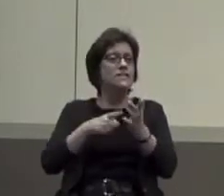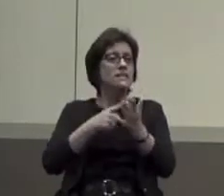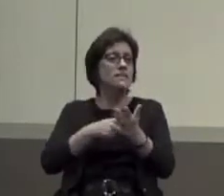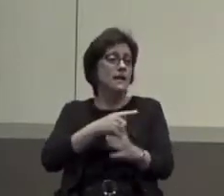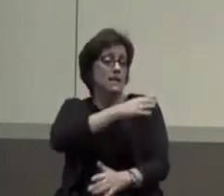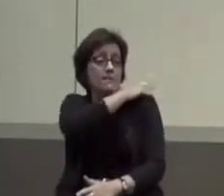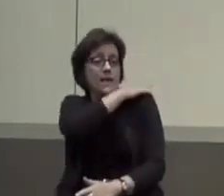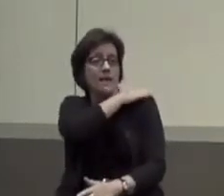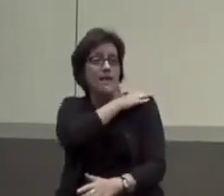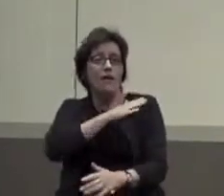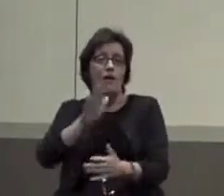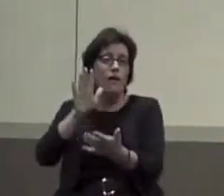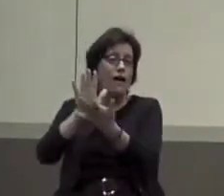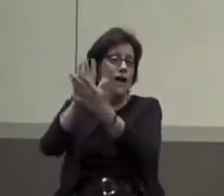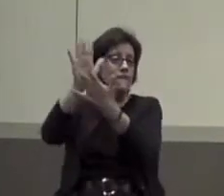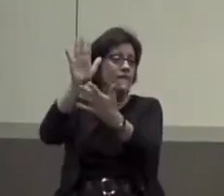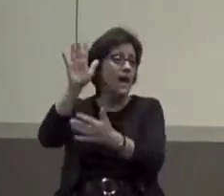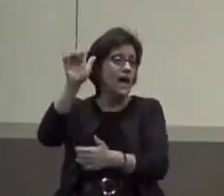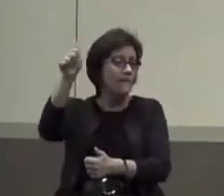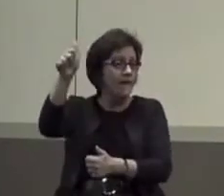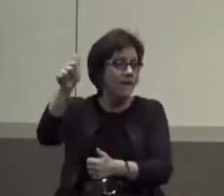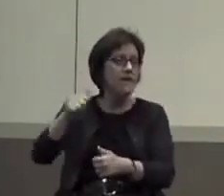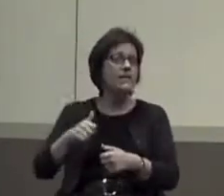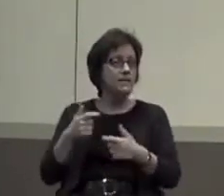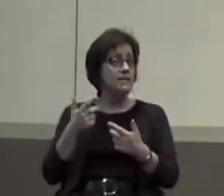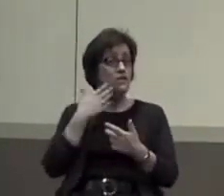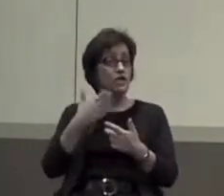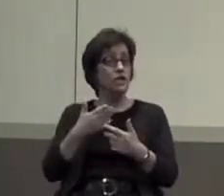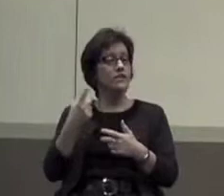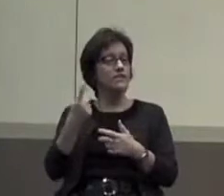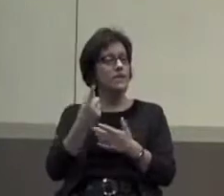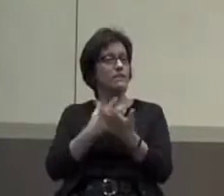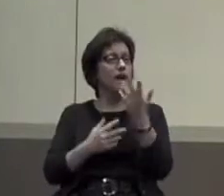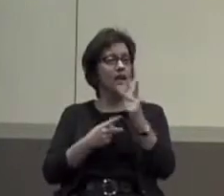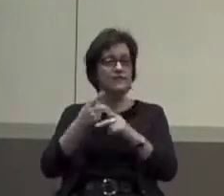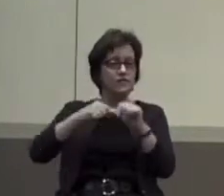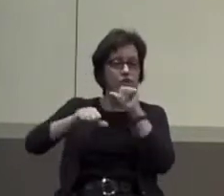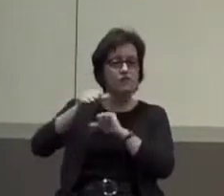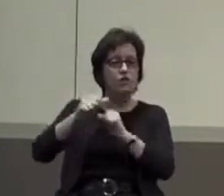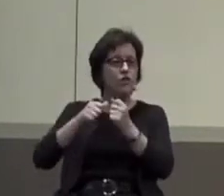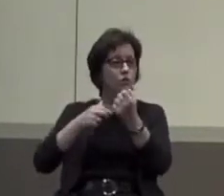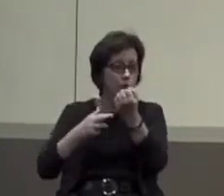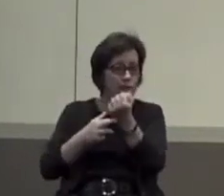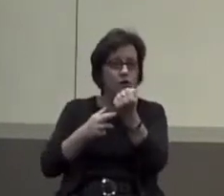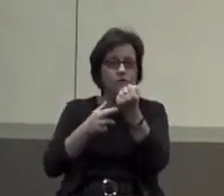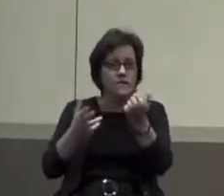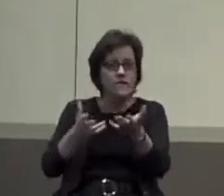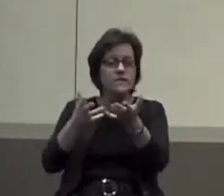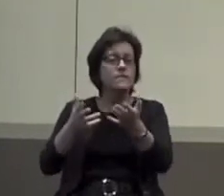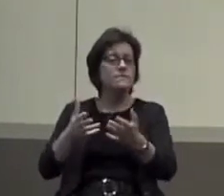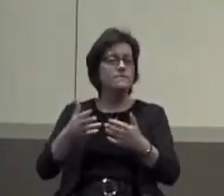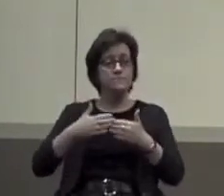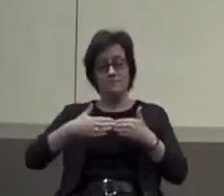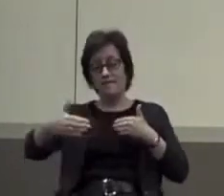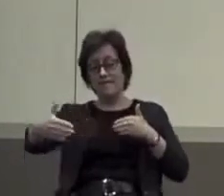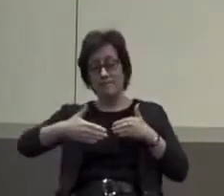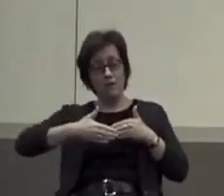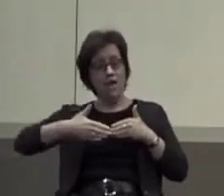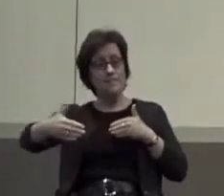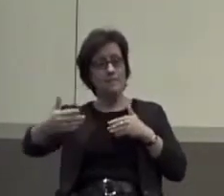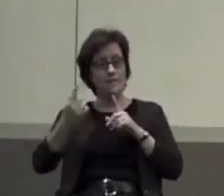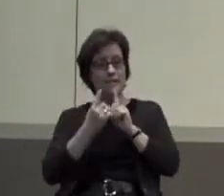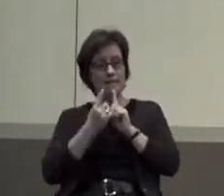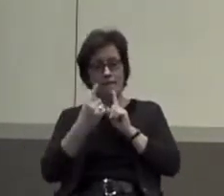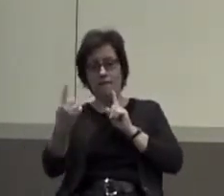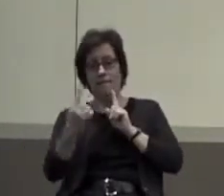or a high five is good so that you're giving some sort of social reinforcer. Proximity, being